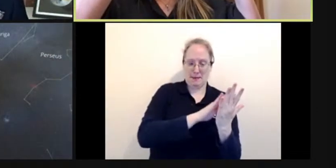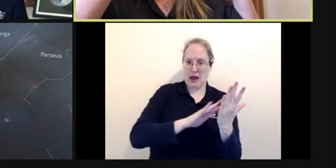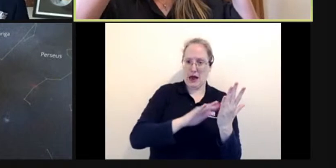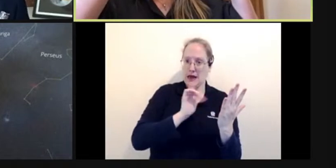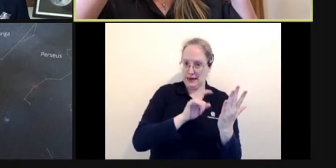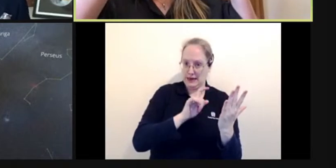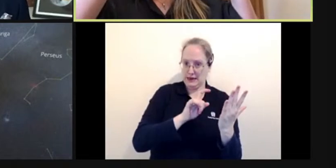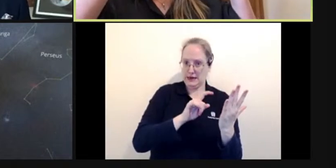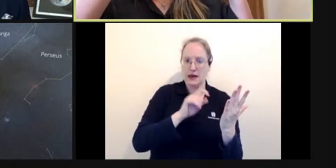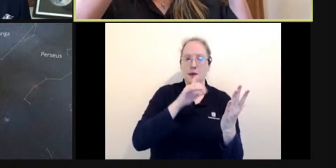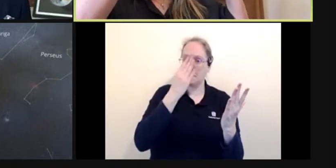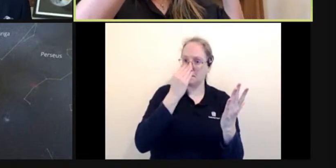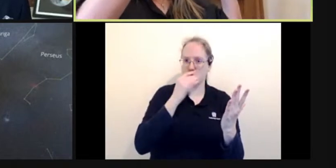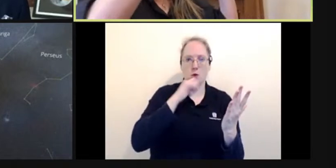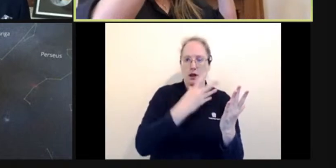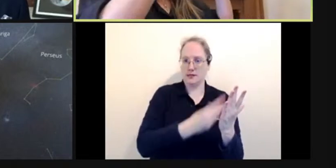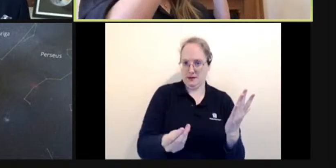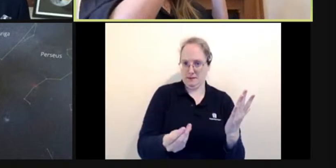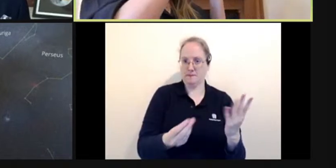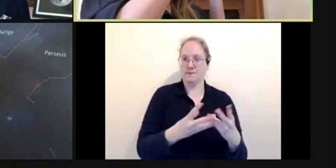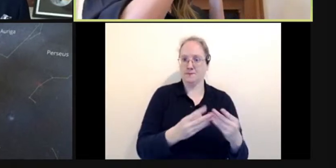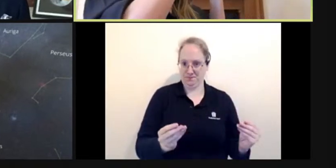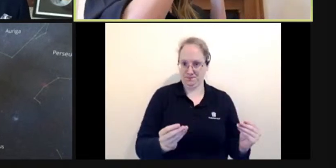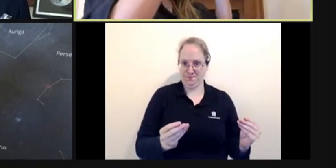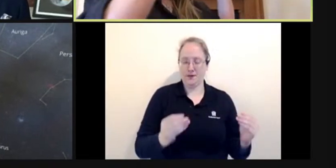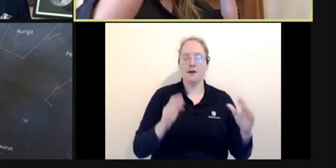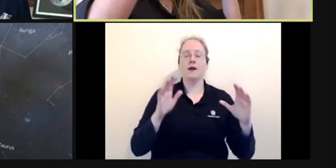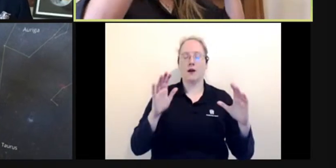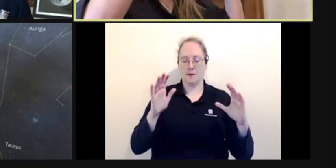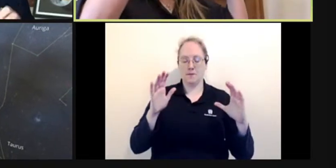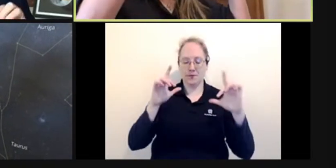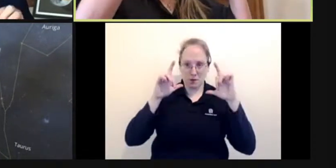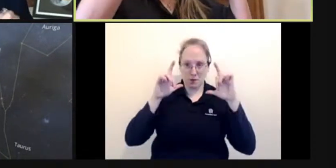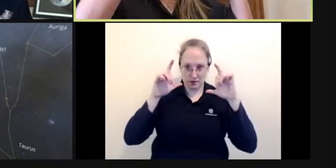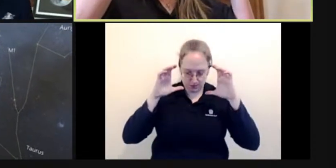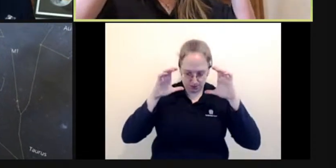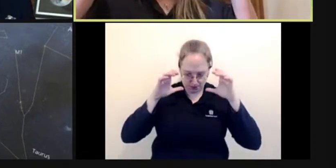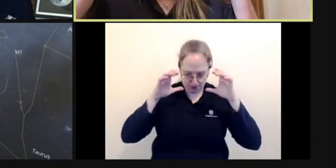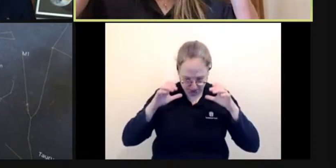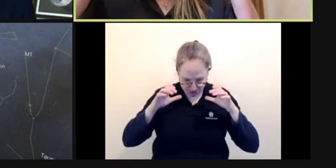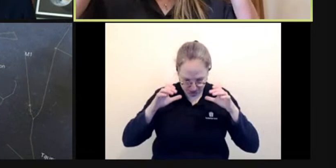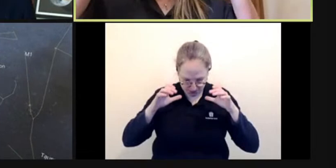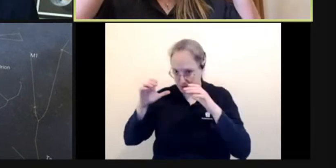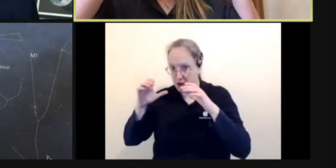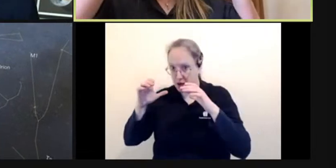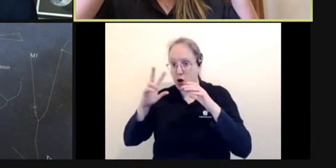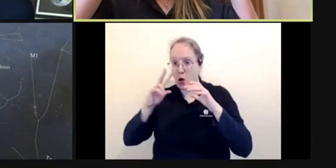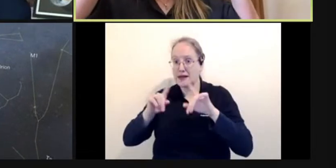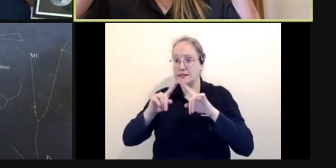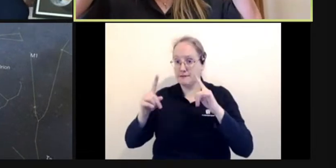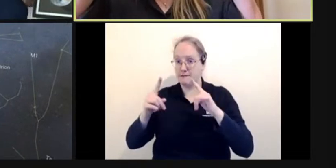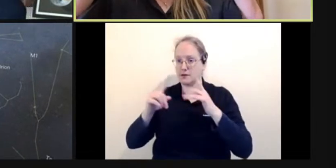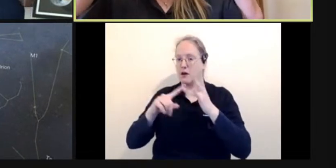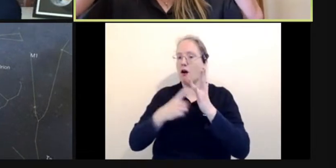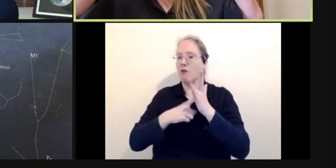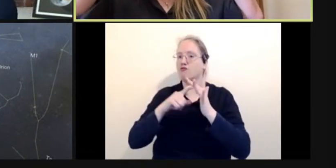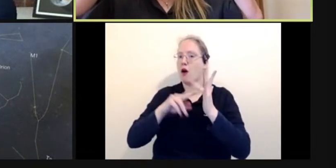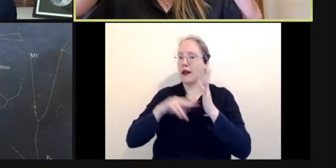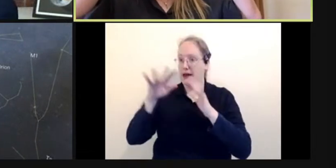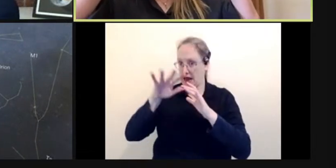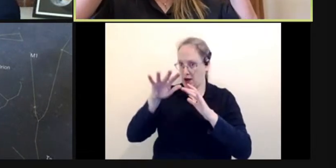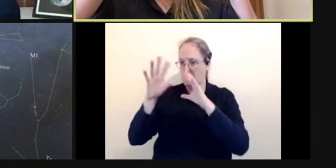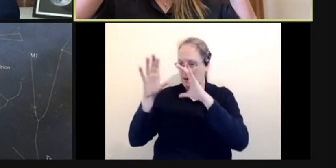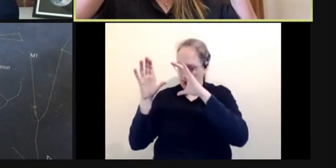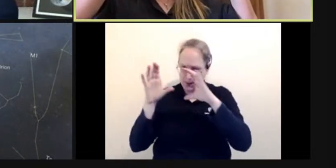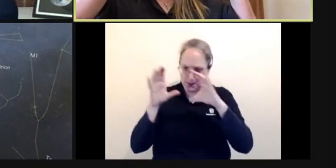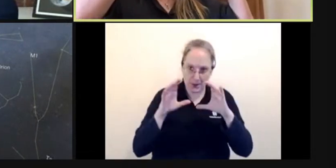for you. So now we're going to just slide down, and we're going to actually go to another part of Orion. Just got to